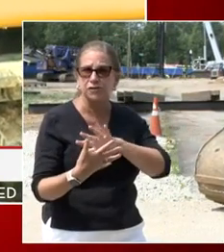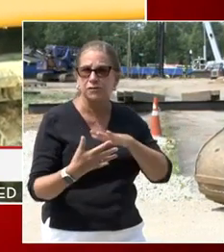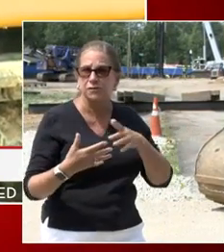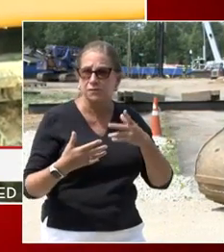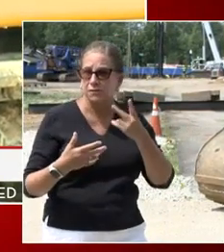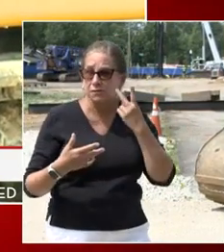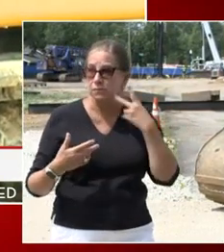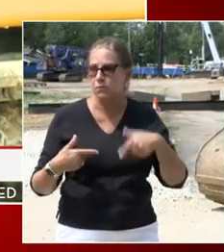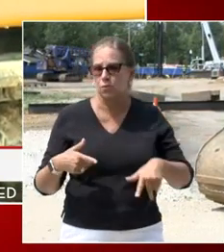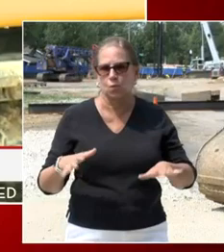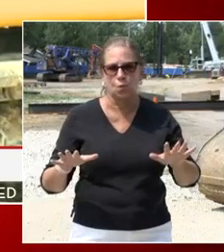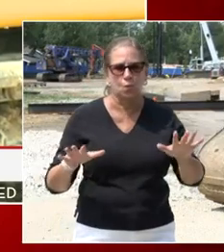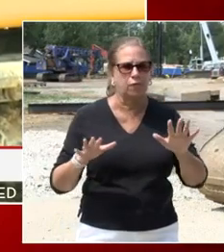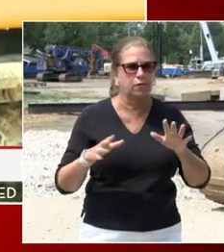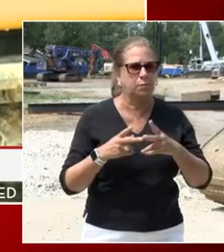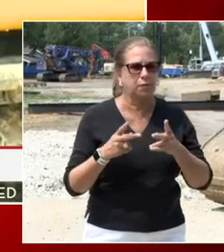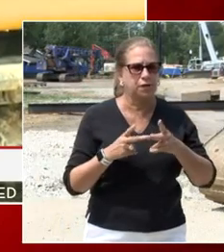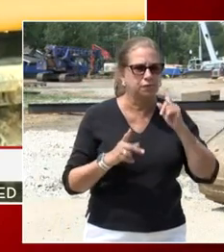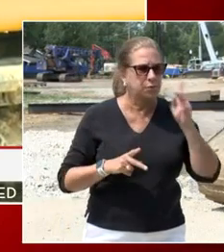and play.